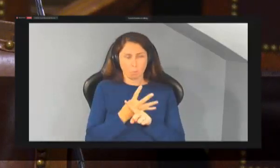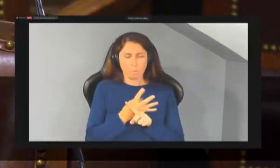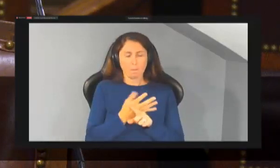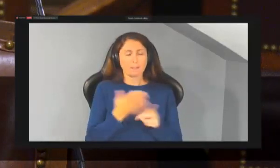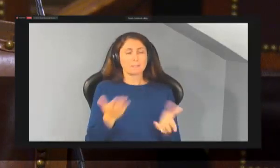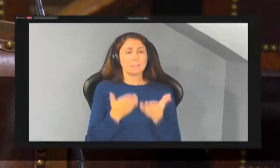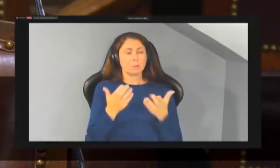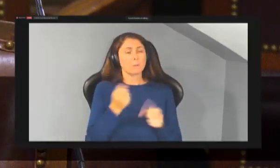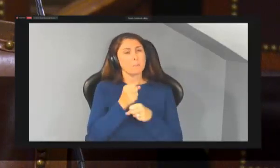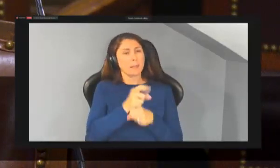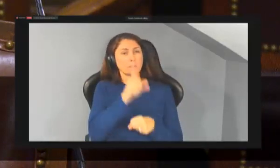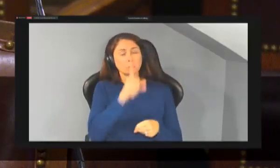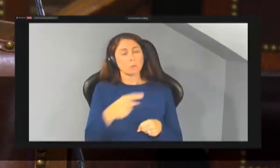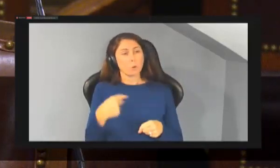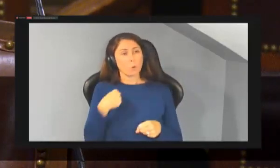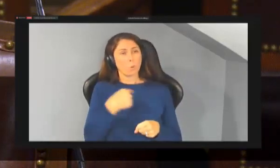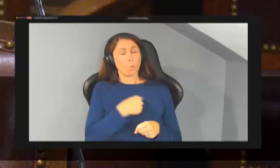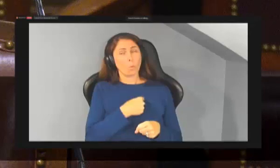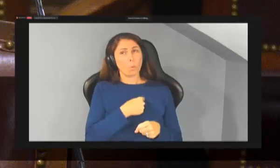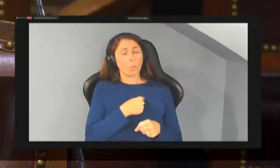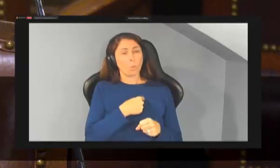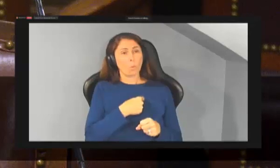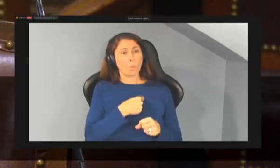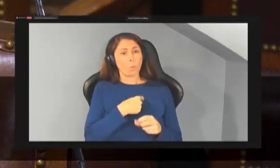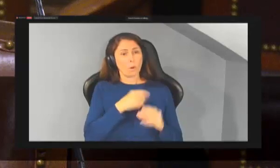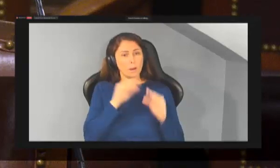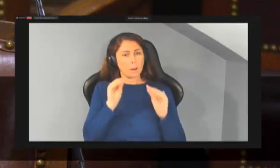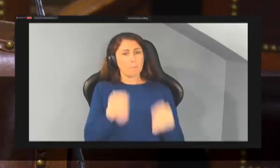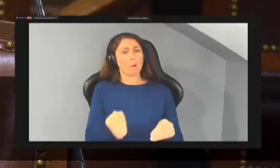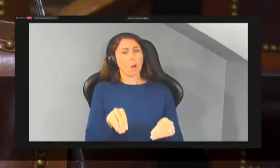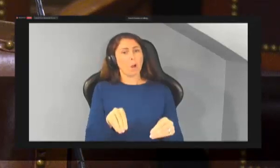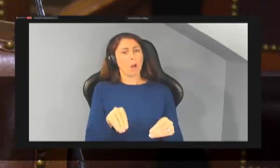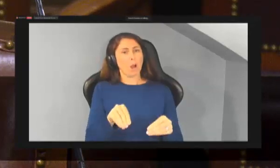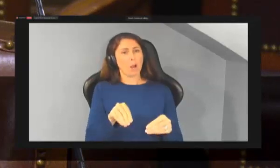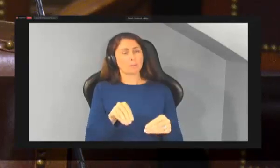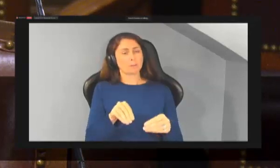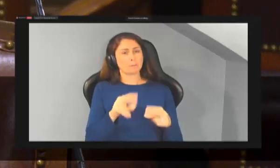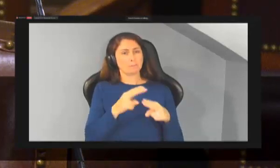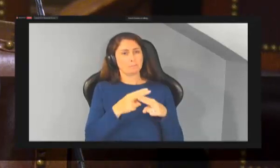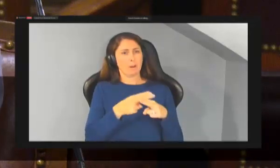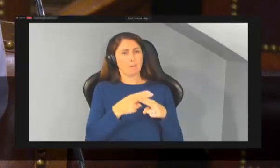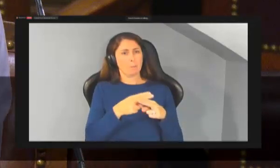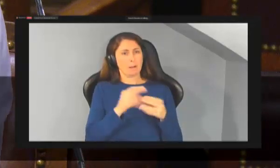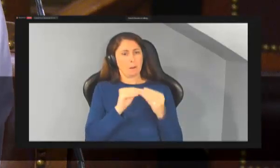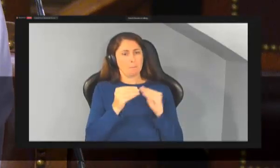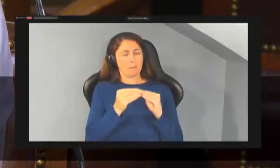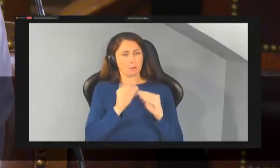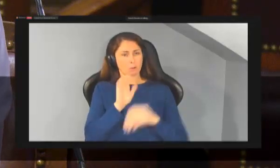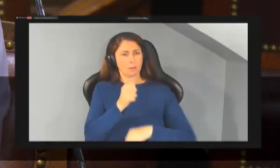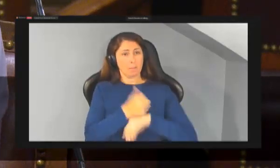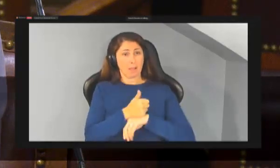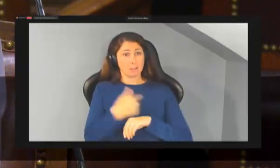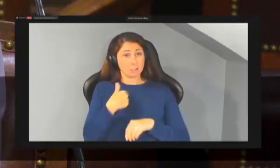we put preventative measures in place that we don't get here again. And